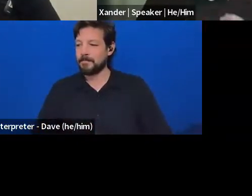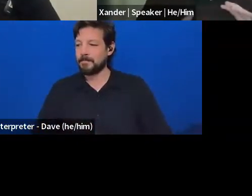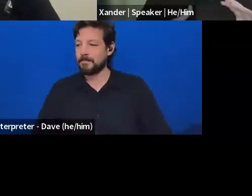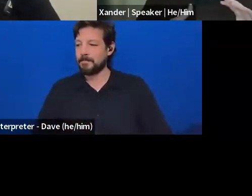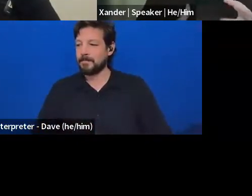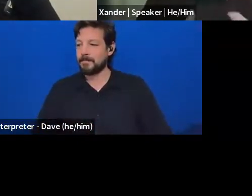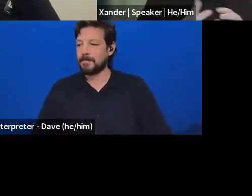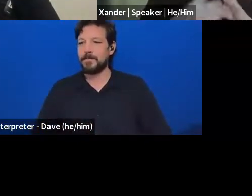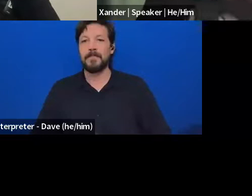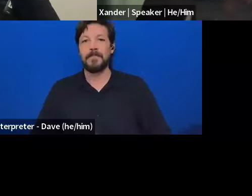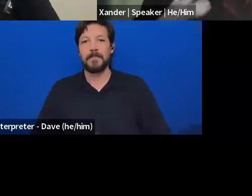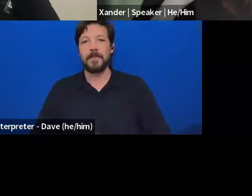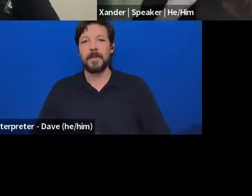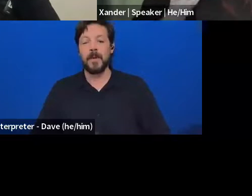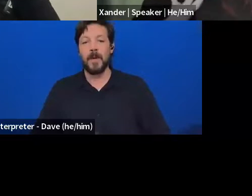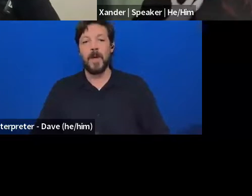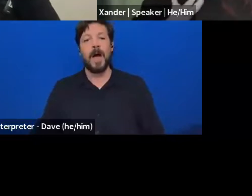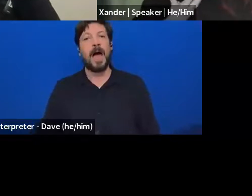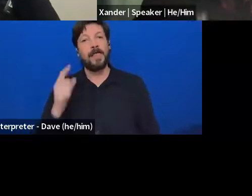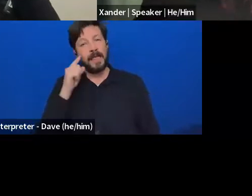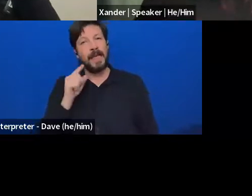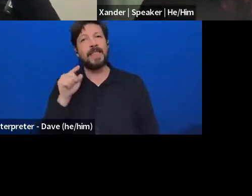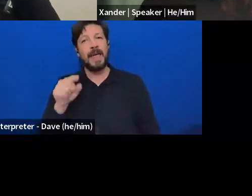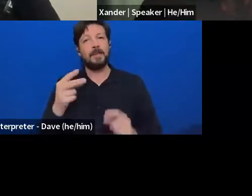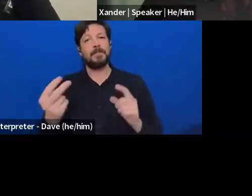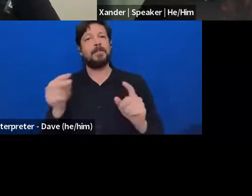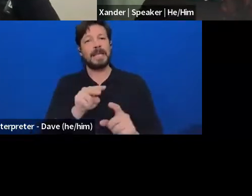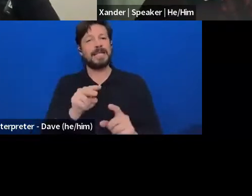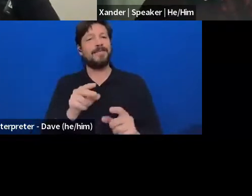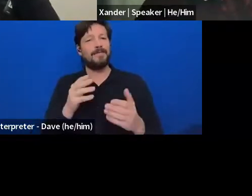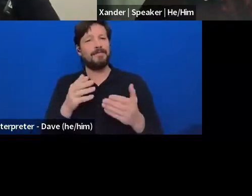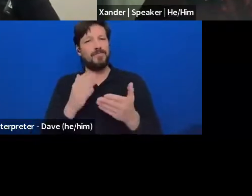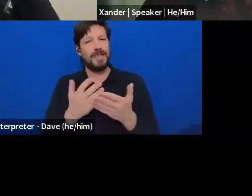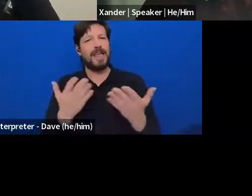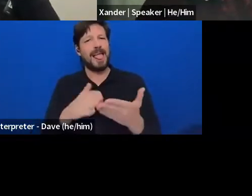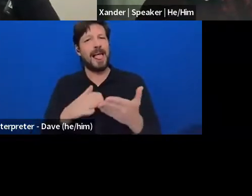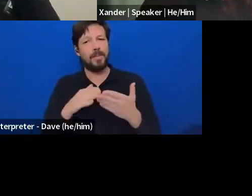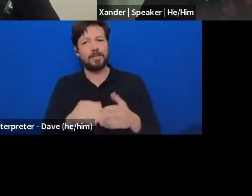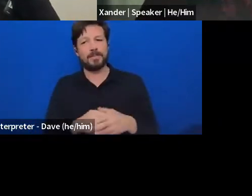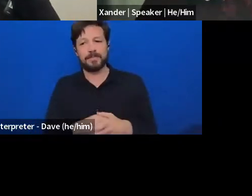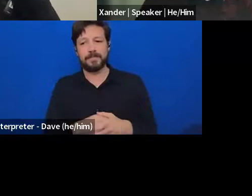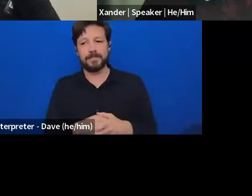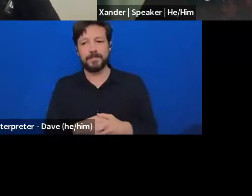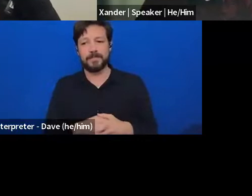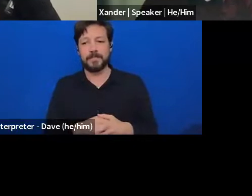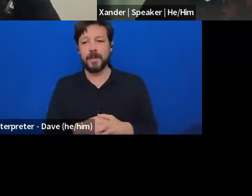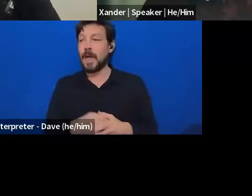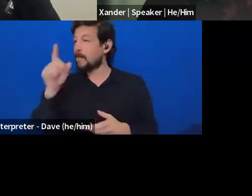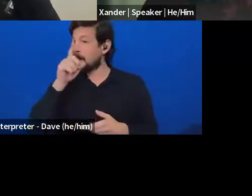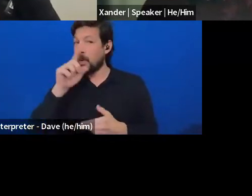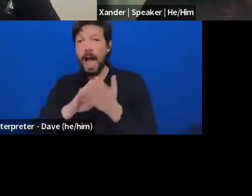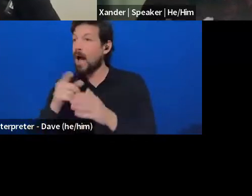it that way has really helped because you can't predict how people are going to react. The only thing that you can